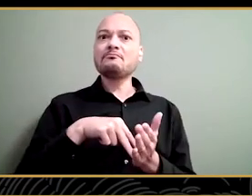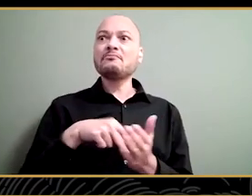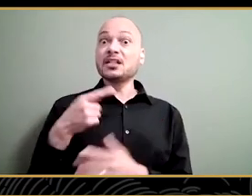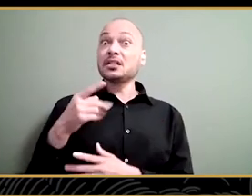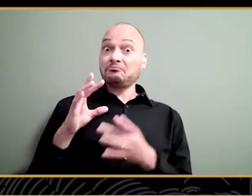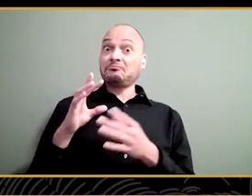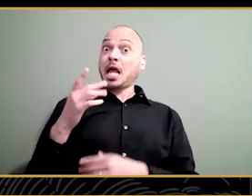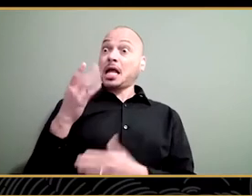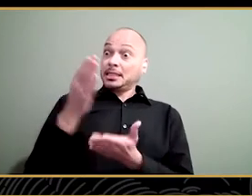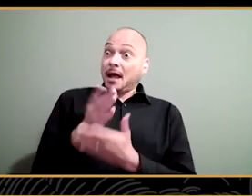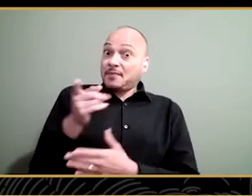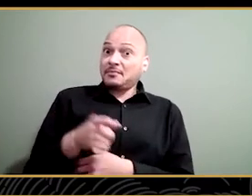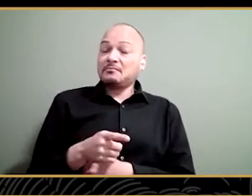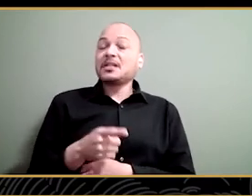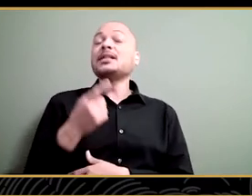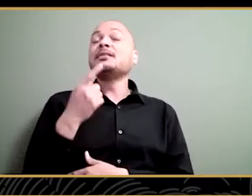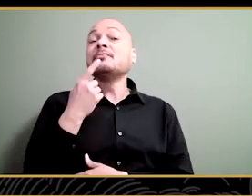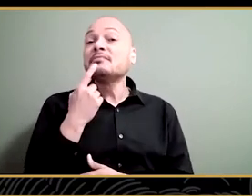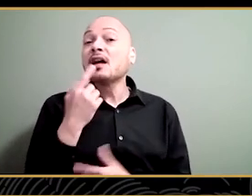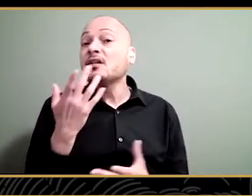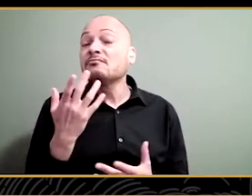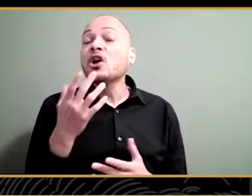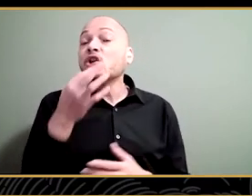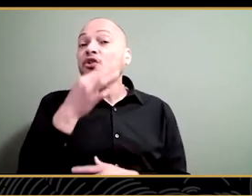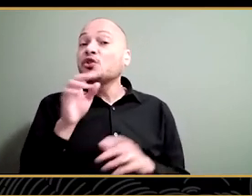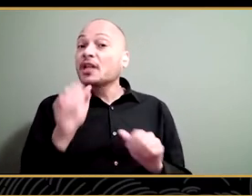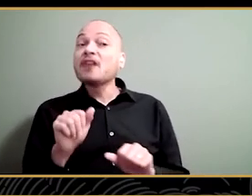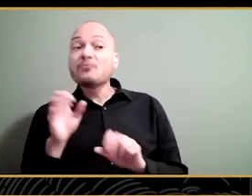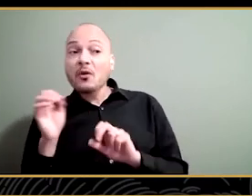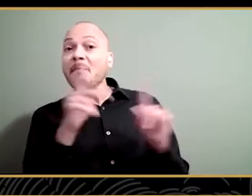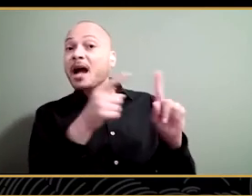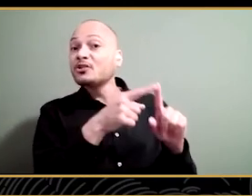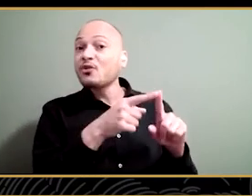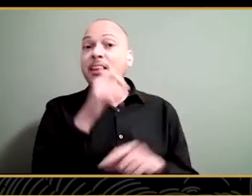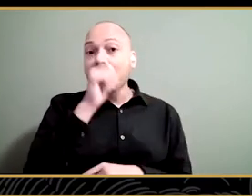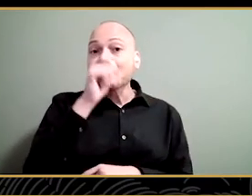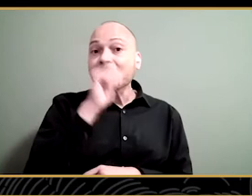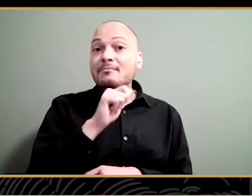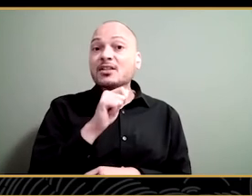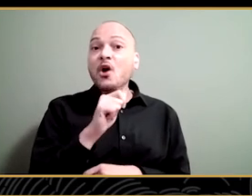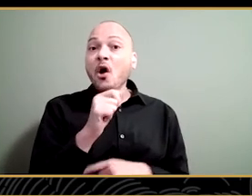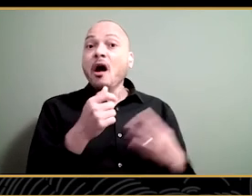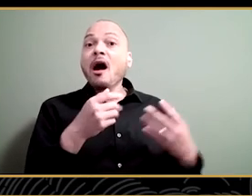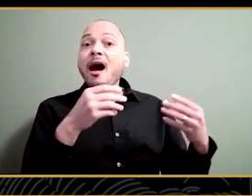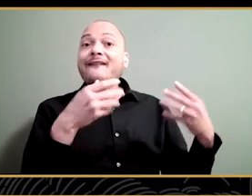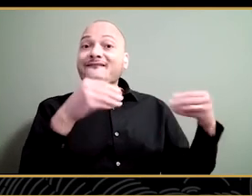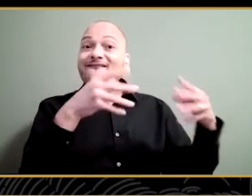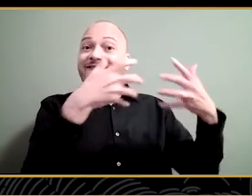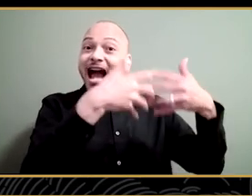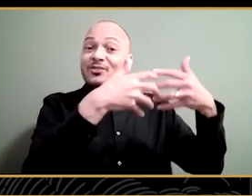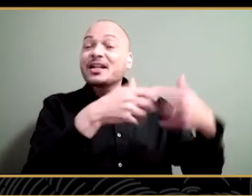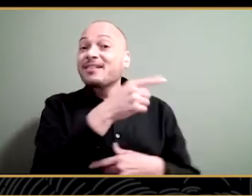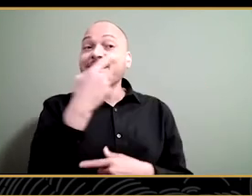She says, as soon as she can She will go back to the popsicle factory, to her boss She